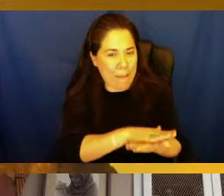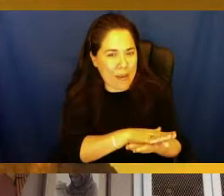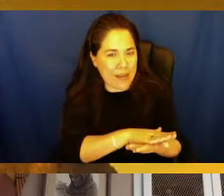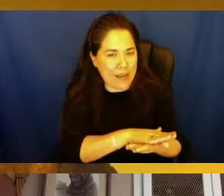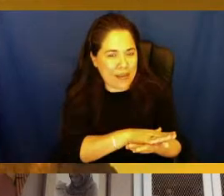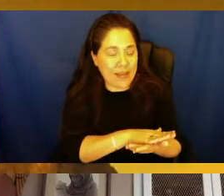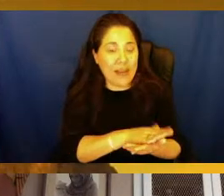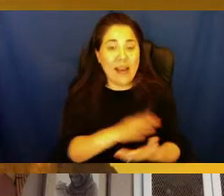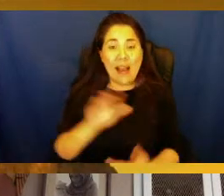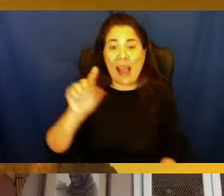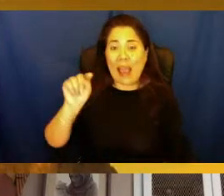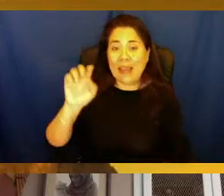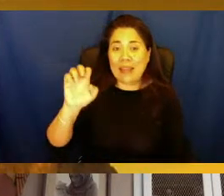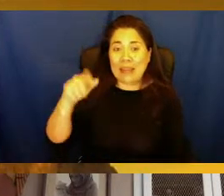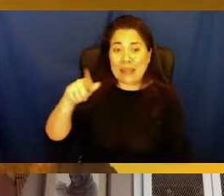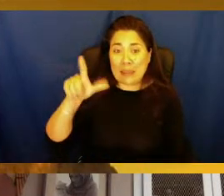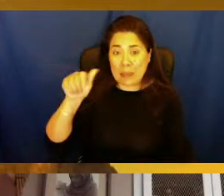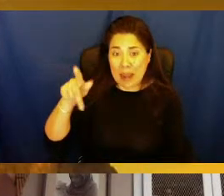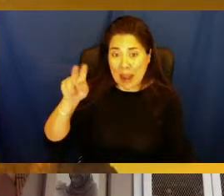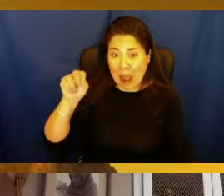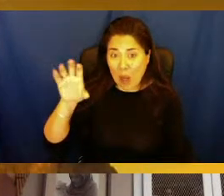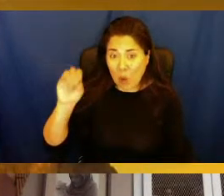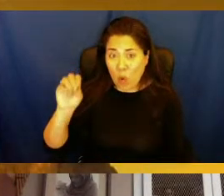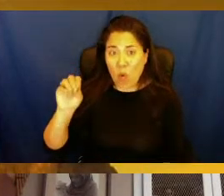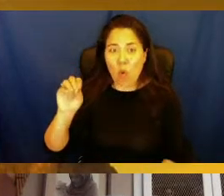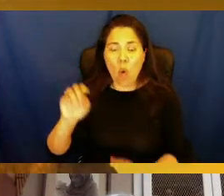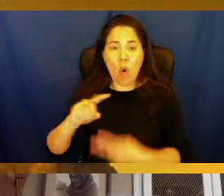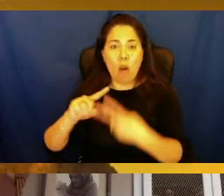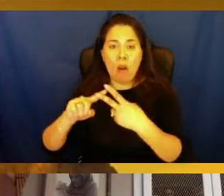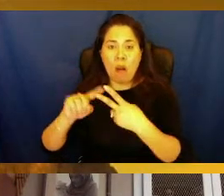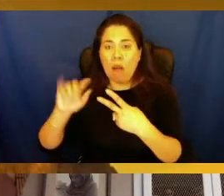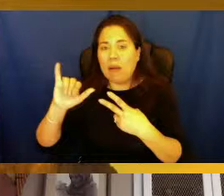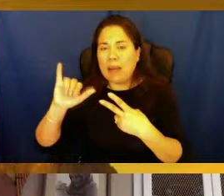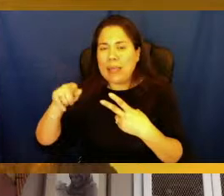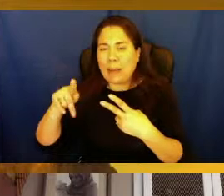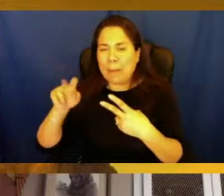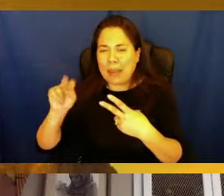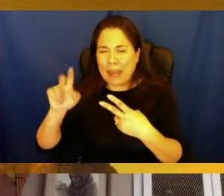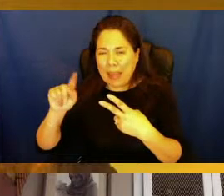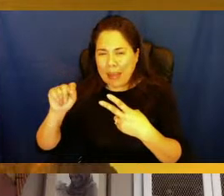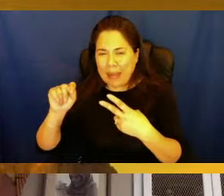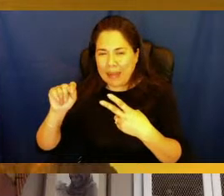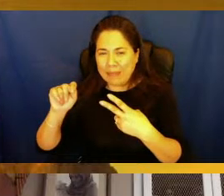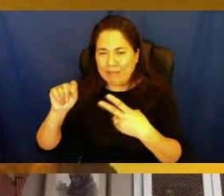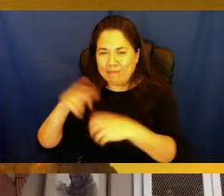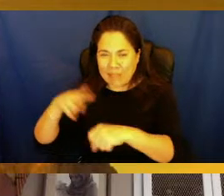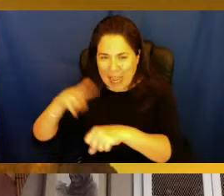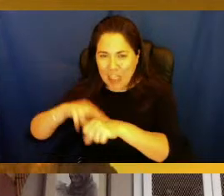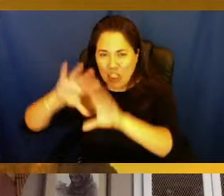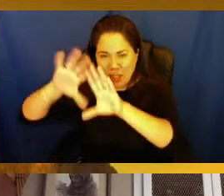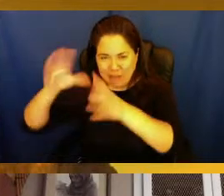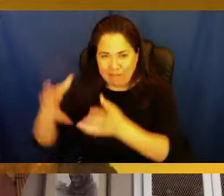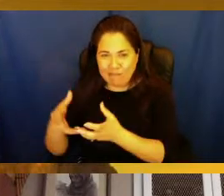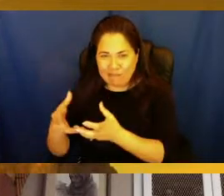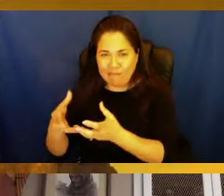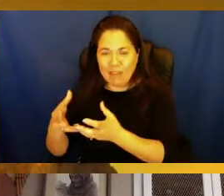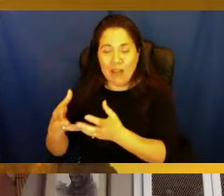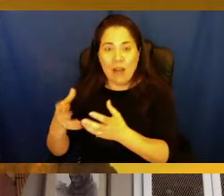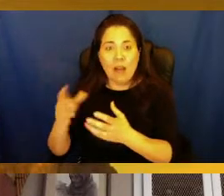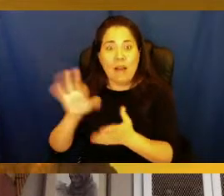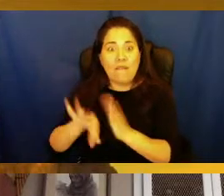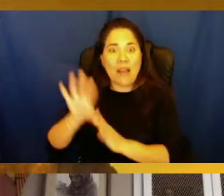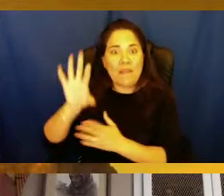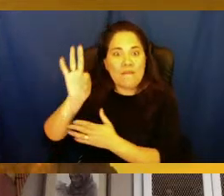Tepilanqua Witecan Nation on Facebook. You can, the website Tepilanqua Witecan on Facebook, AIT Facebook